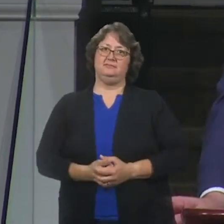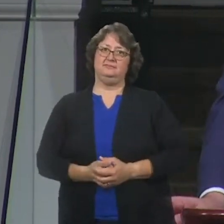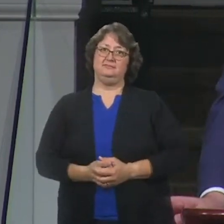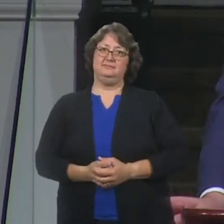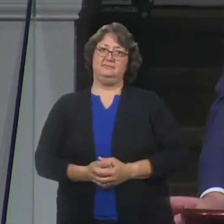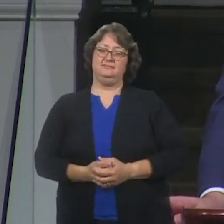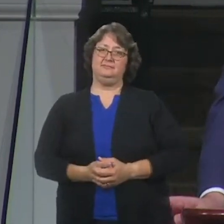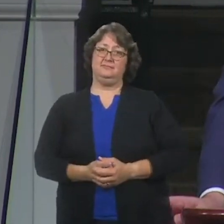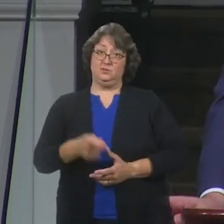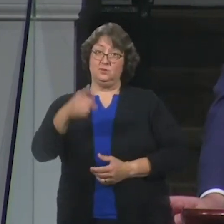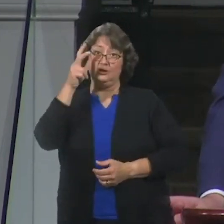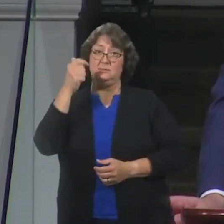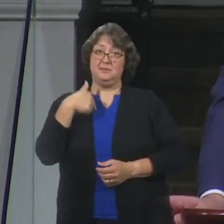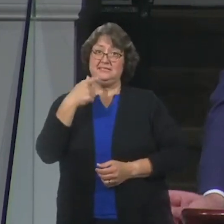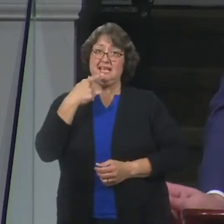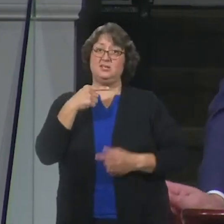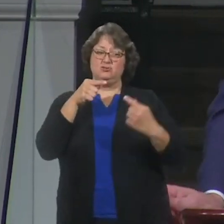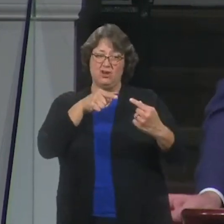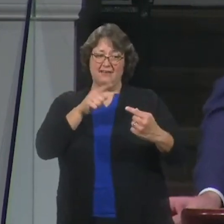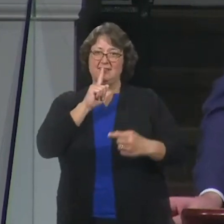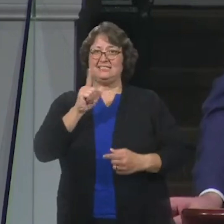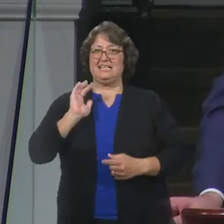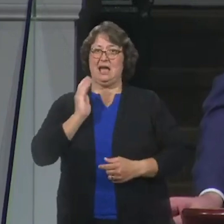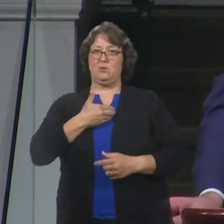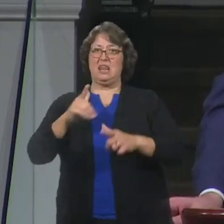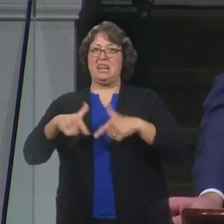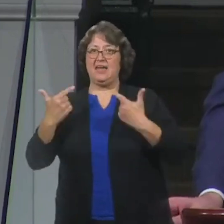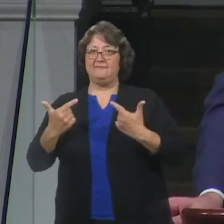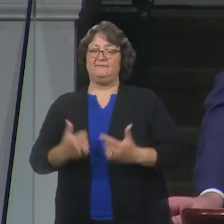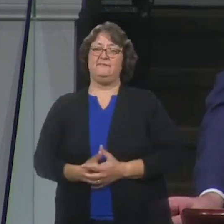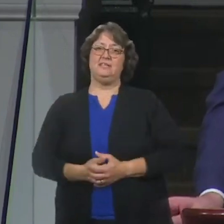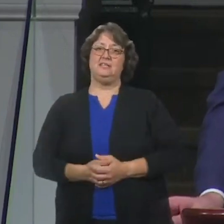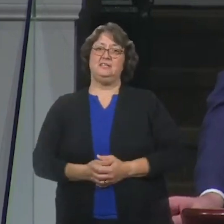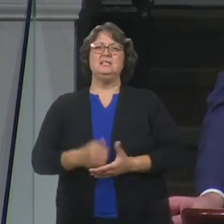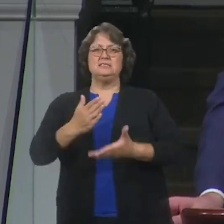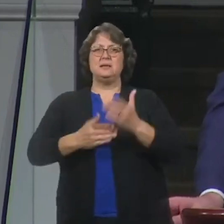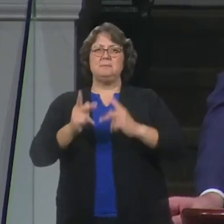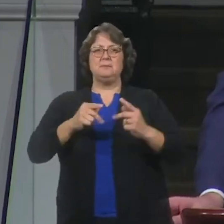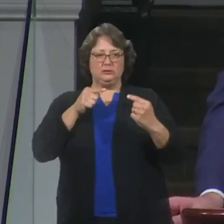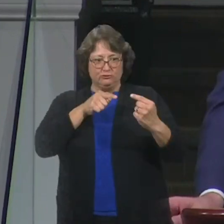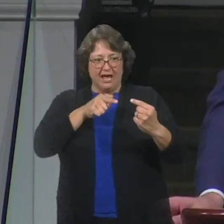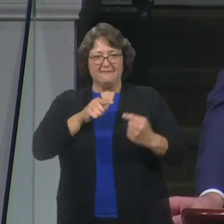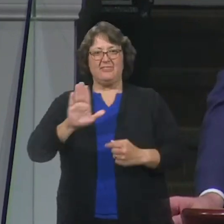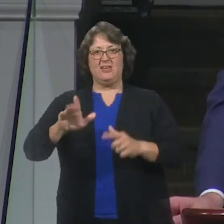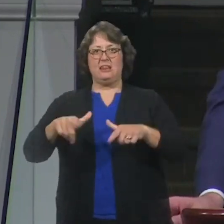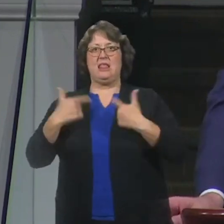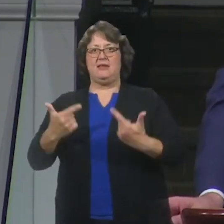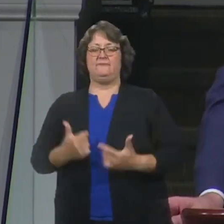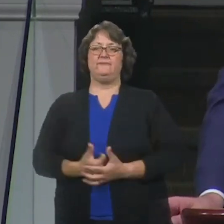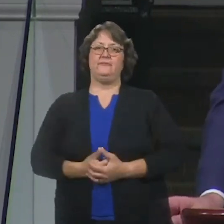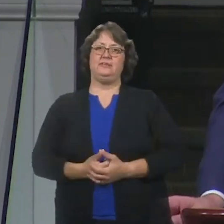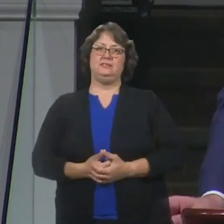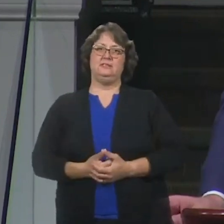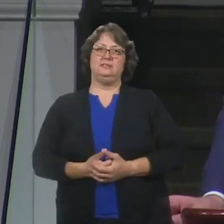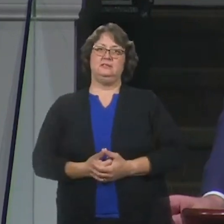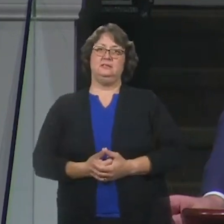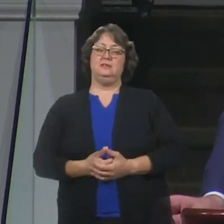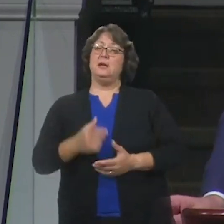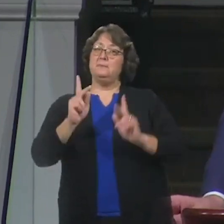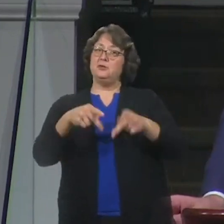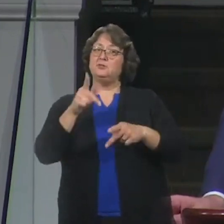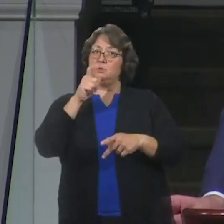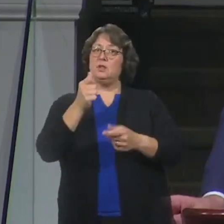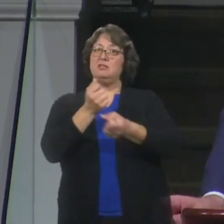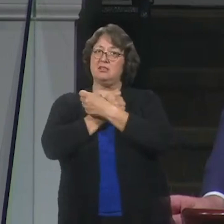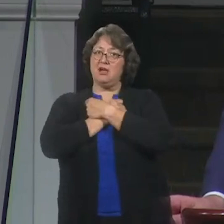You've heard me say this. Strife is our life. Some people, strife is their life. And he said, look, a person that